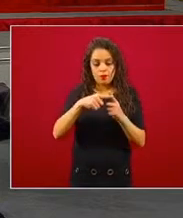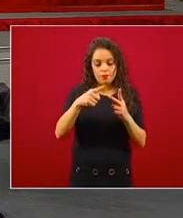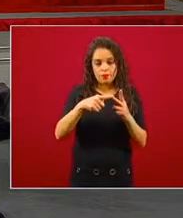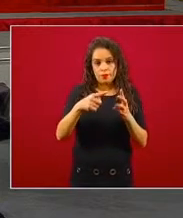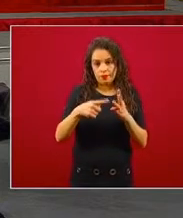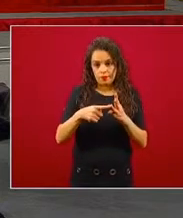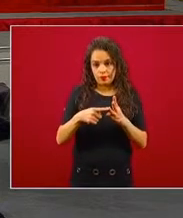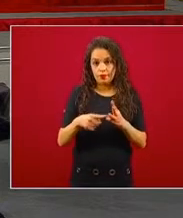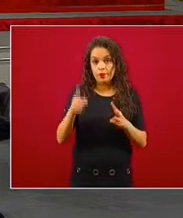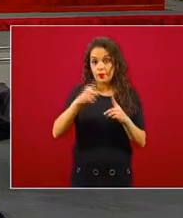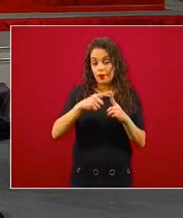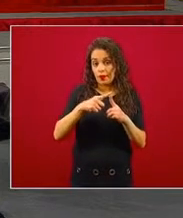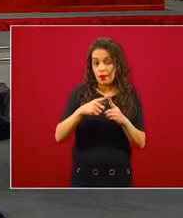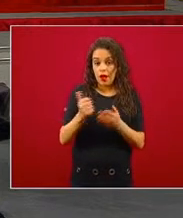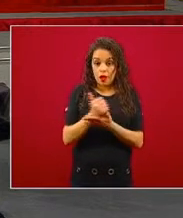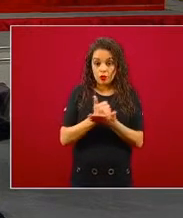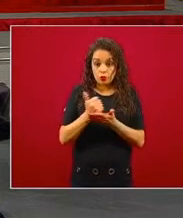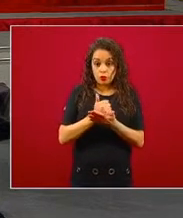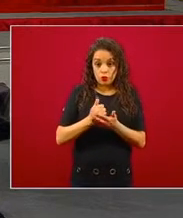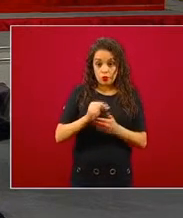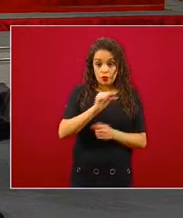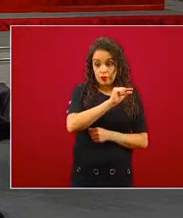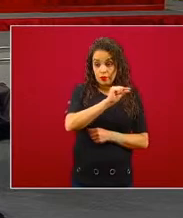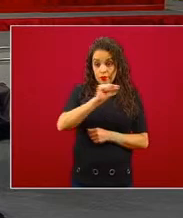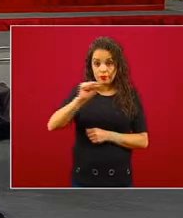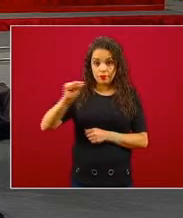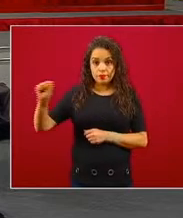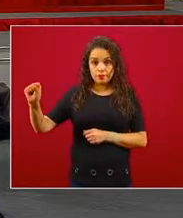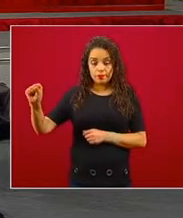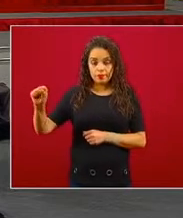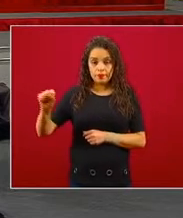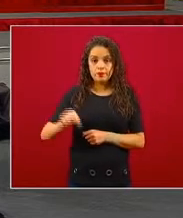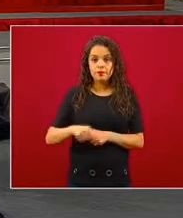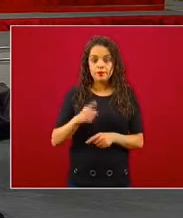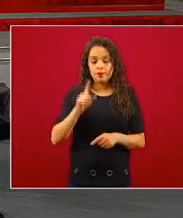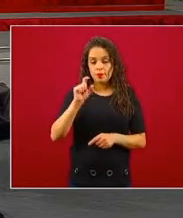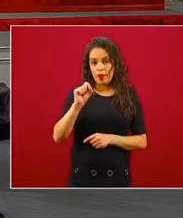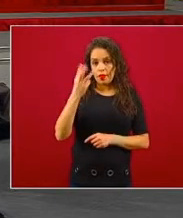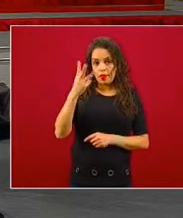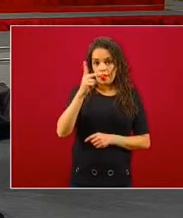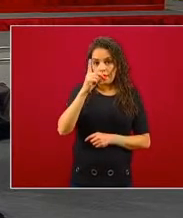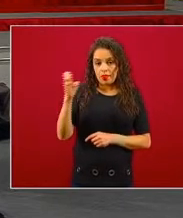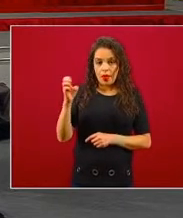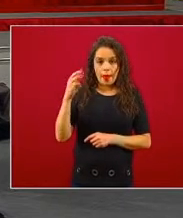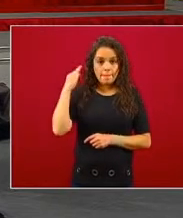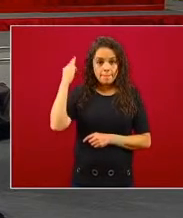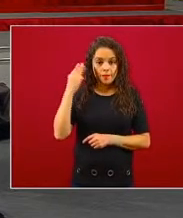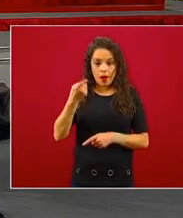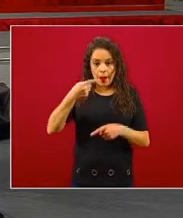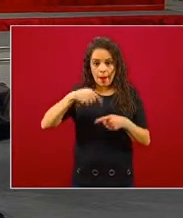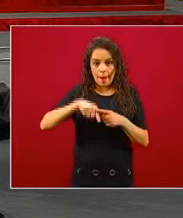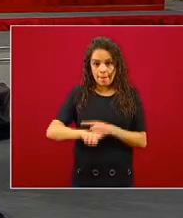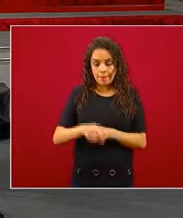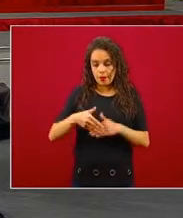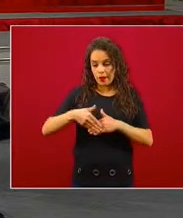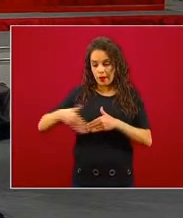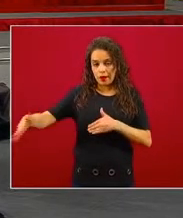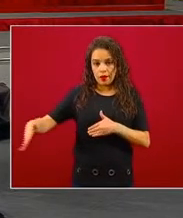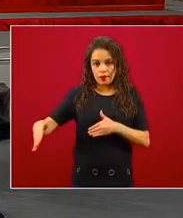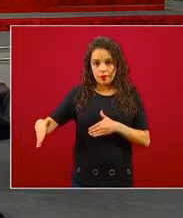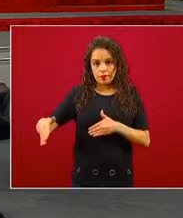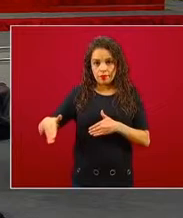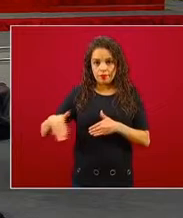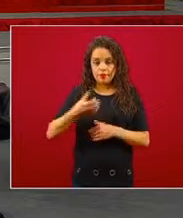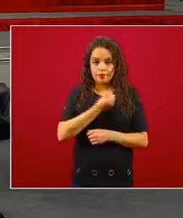Google, Twitter, and Facebook. The blue line that you see, the blue bar, is as